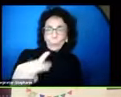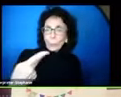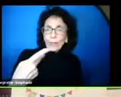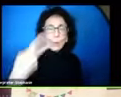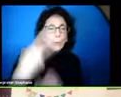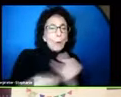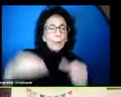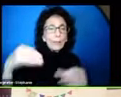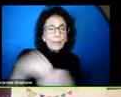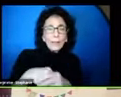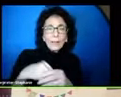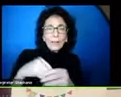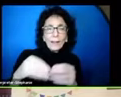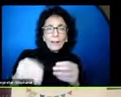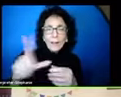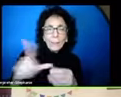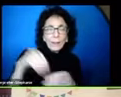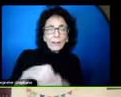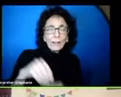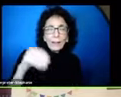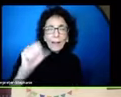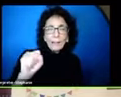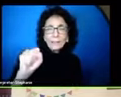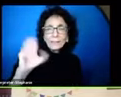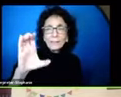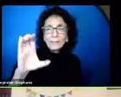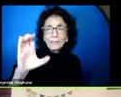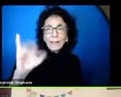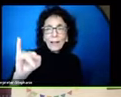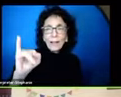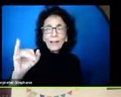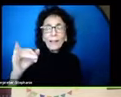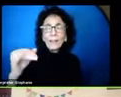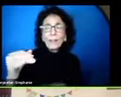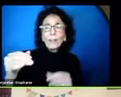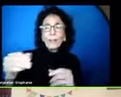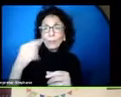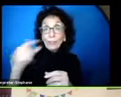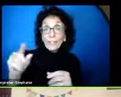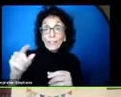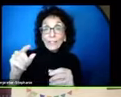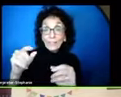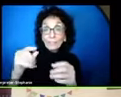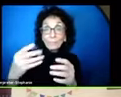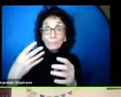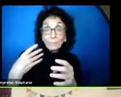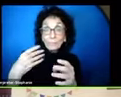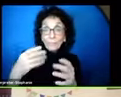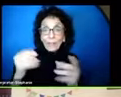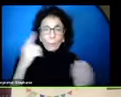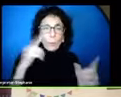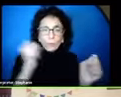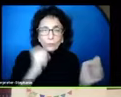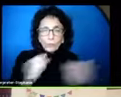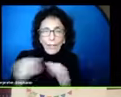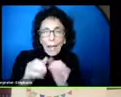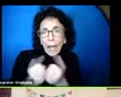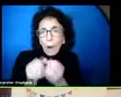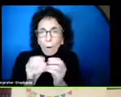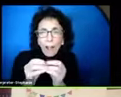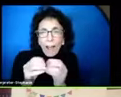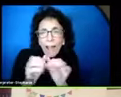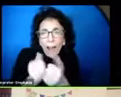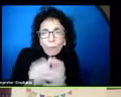SCI Green in Western Pennsylvania, strategizing on how we can overturn these unjust sentences.